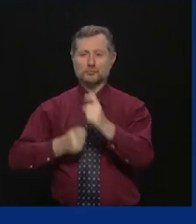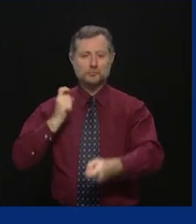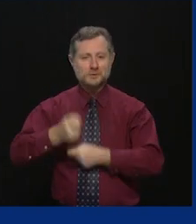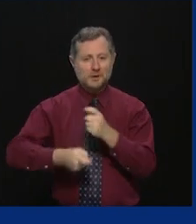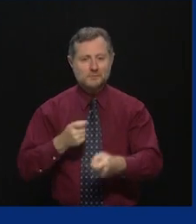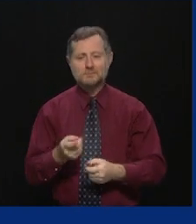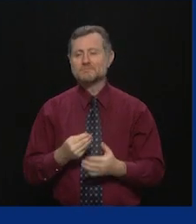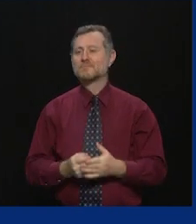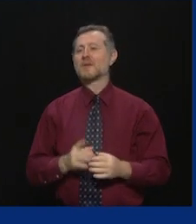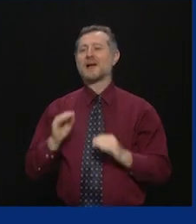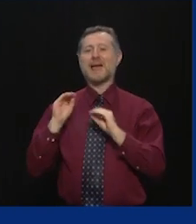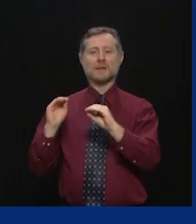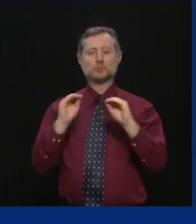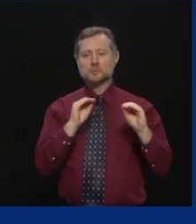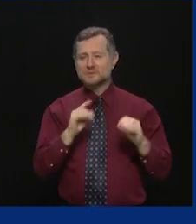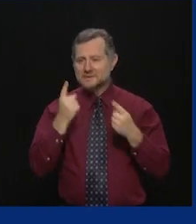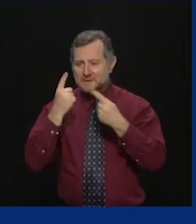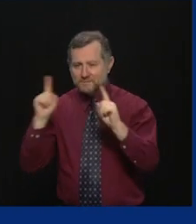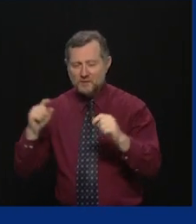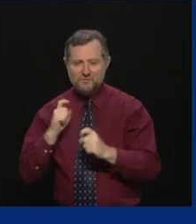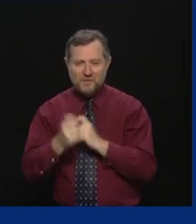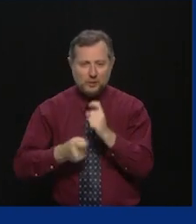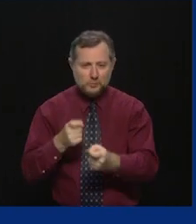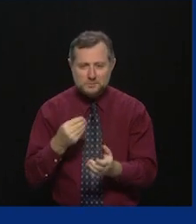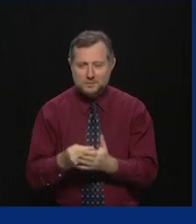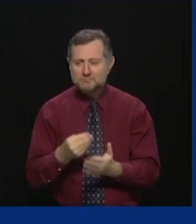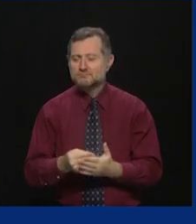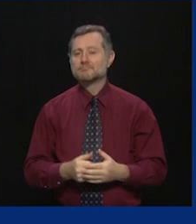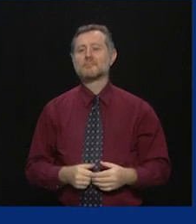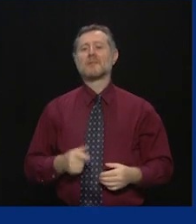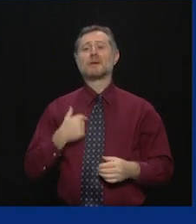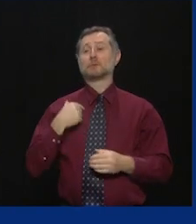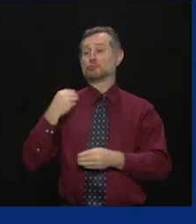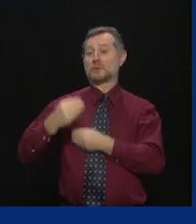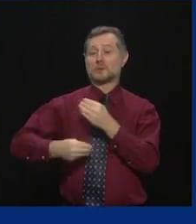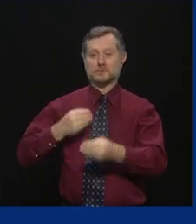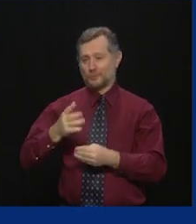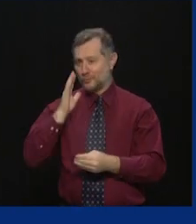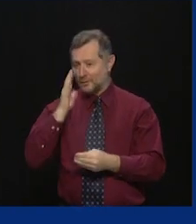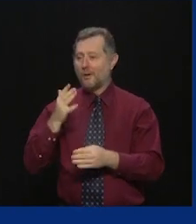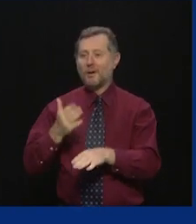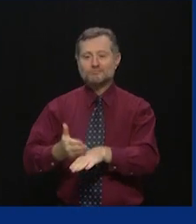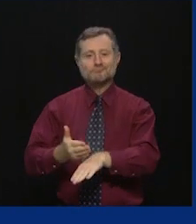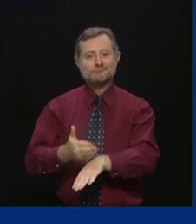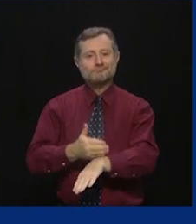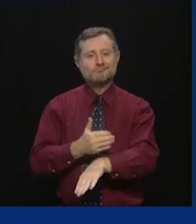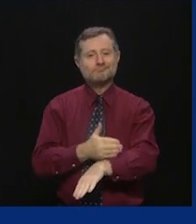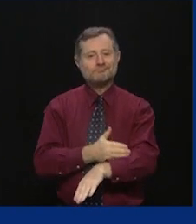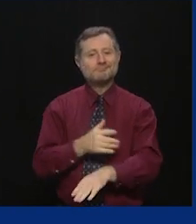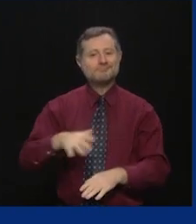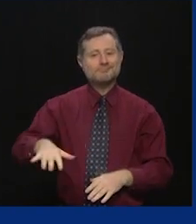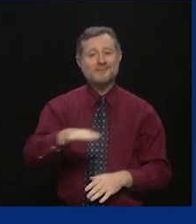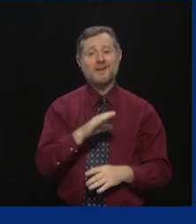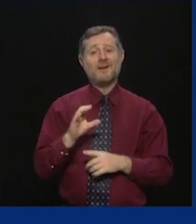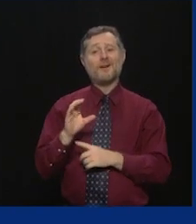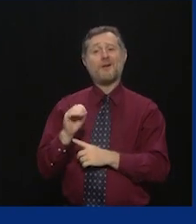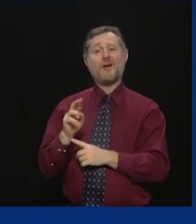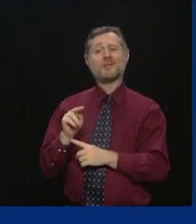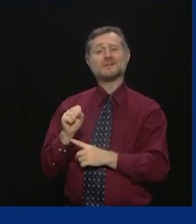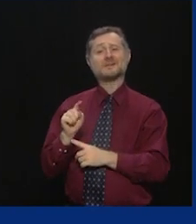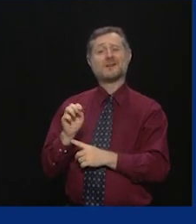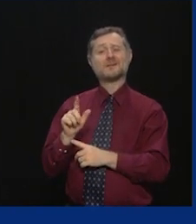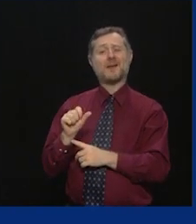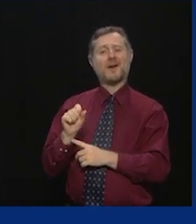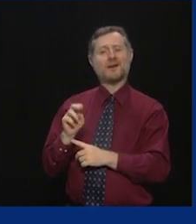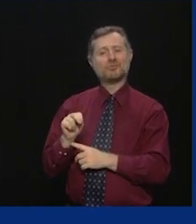investment will change from generation to generation. Constellation, through its leadership and CEO of